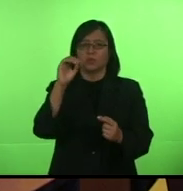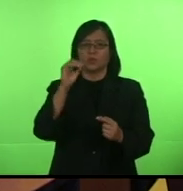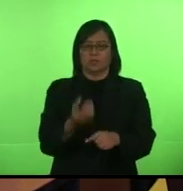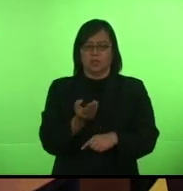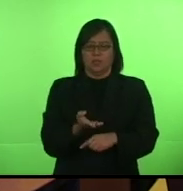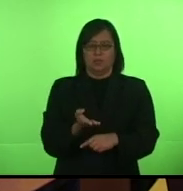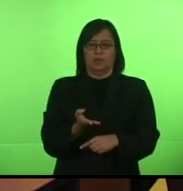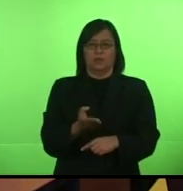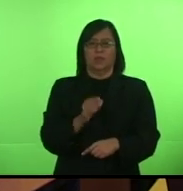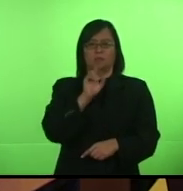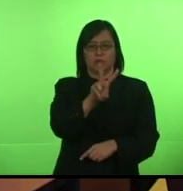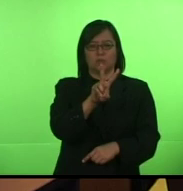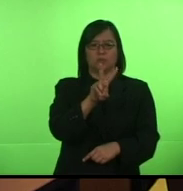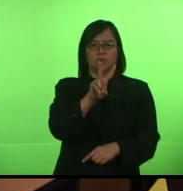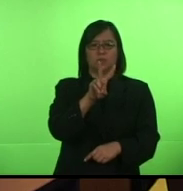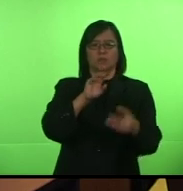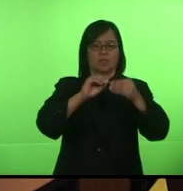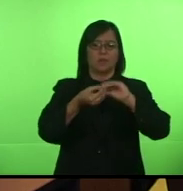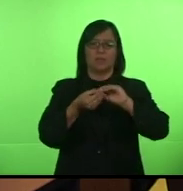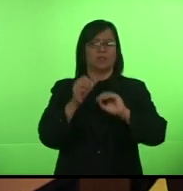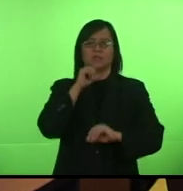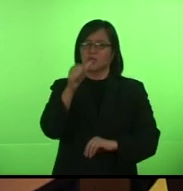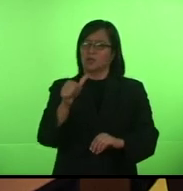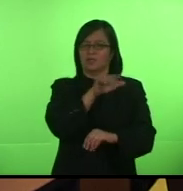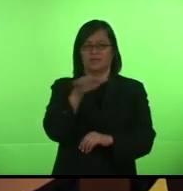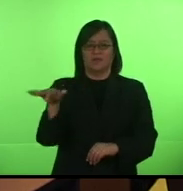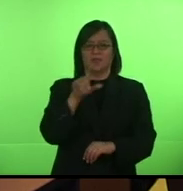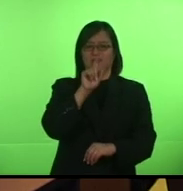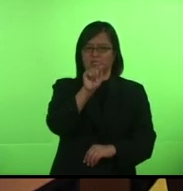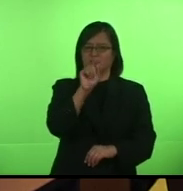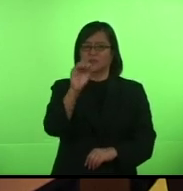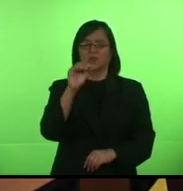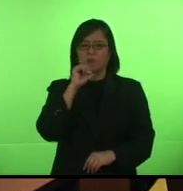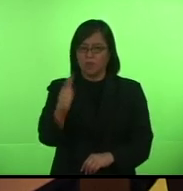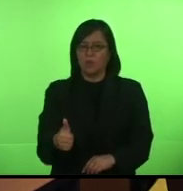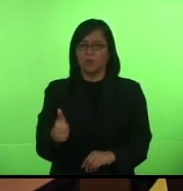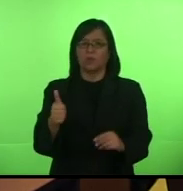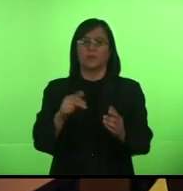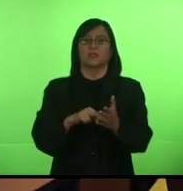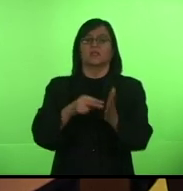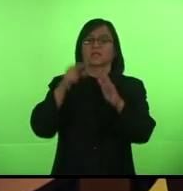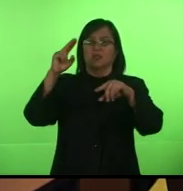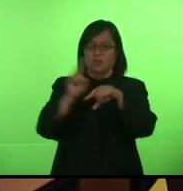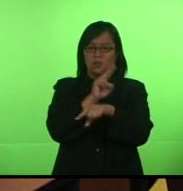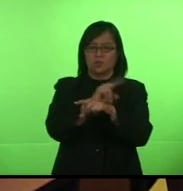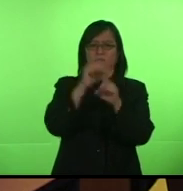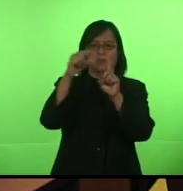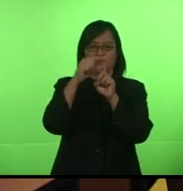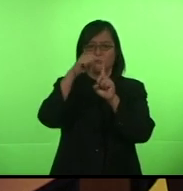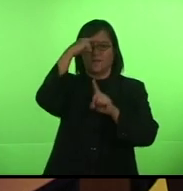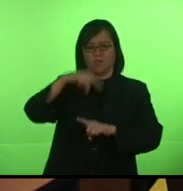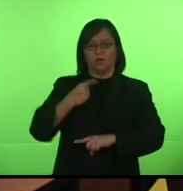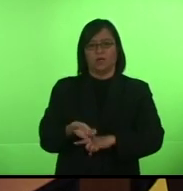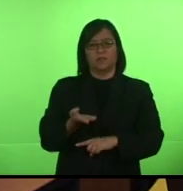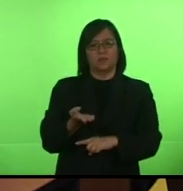typed as the number 2. It's not spelled as TO. So these kinds of words